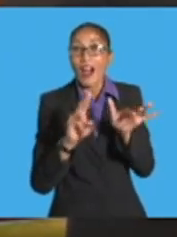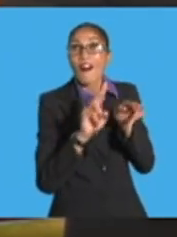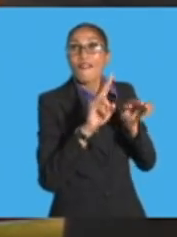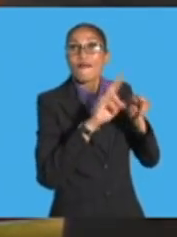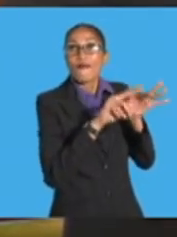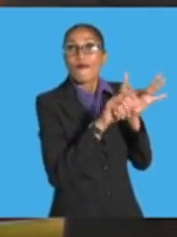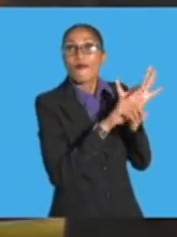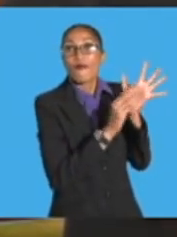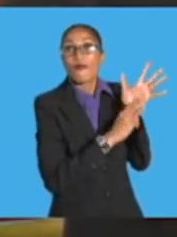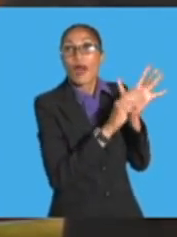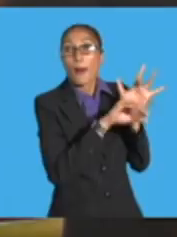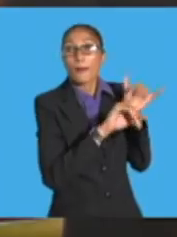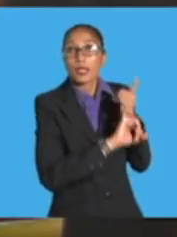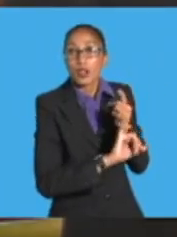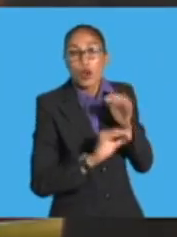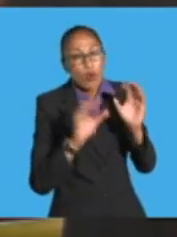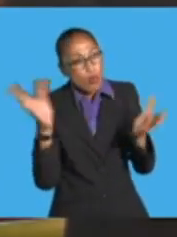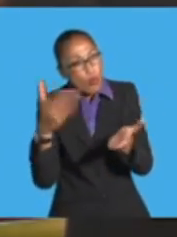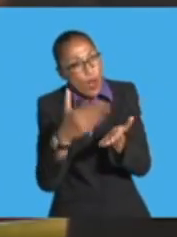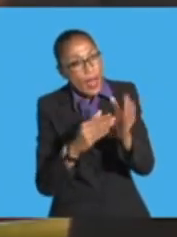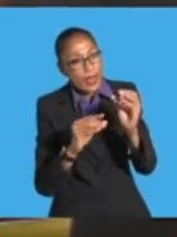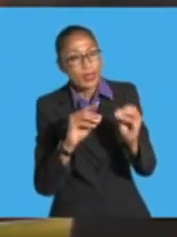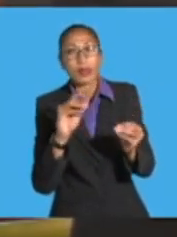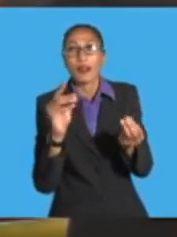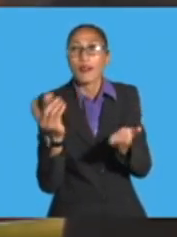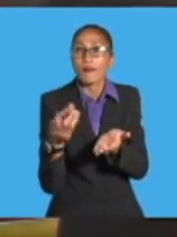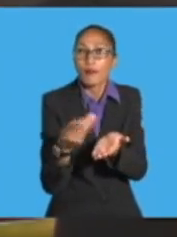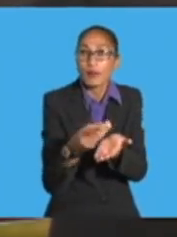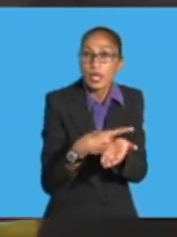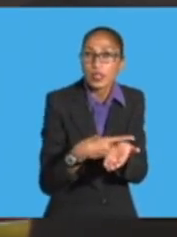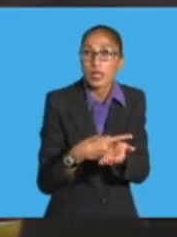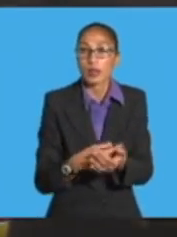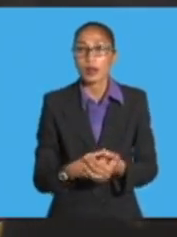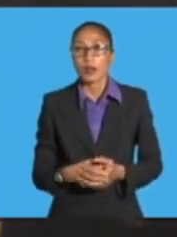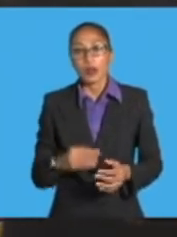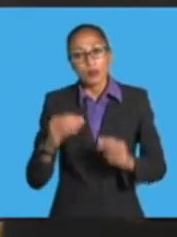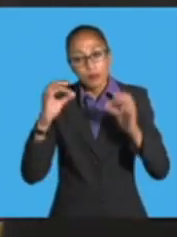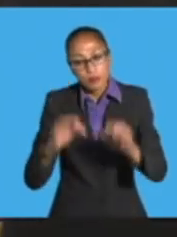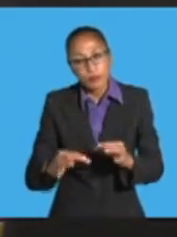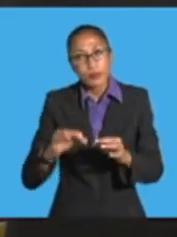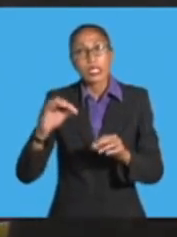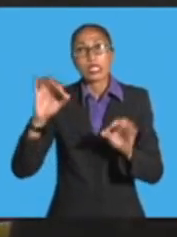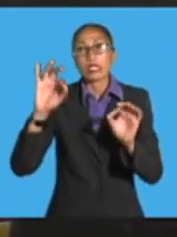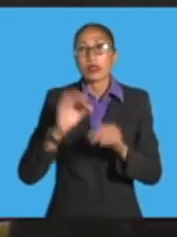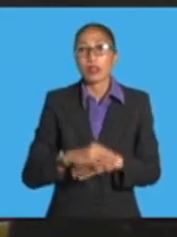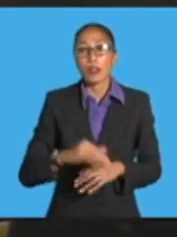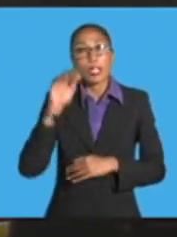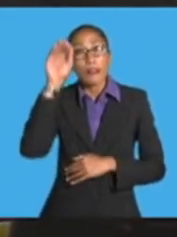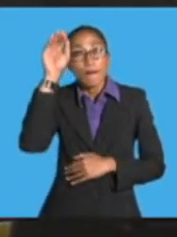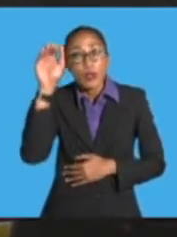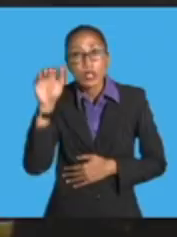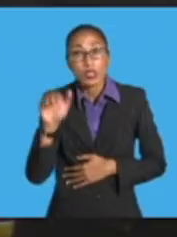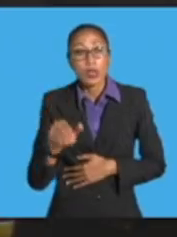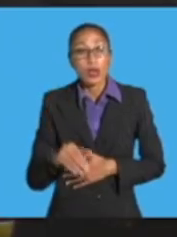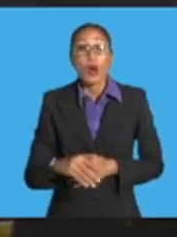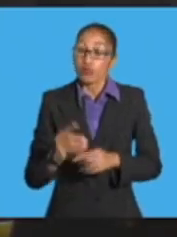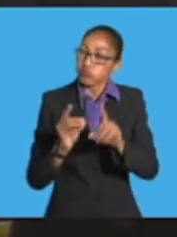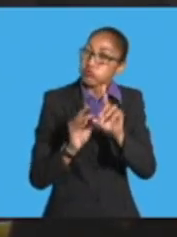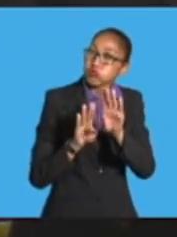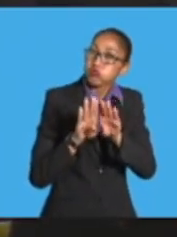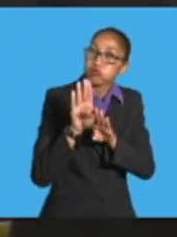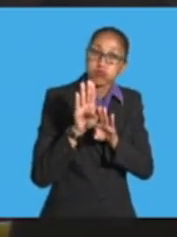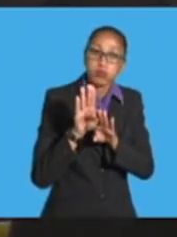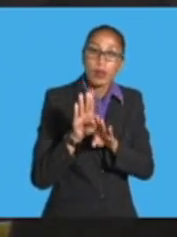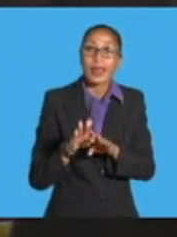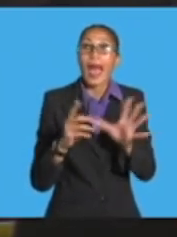to collect and analyze data to inform decision making. In the near future, this will be further developed as an